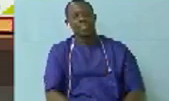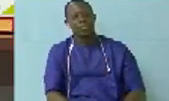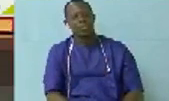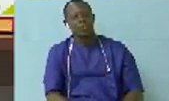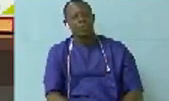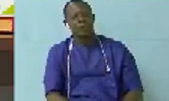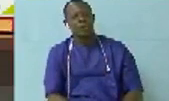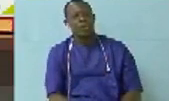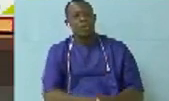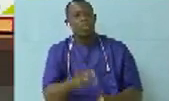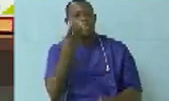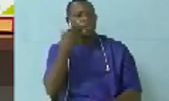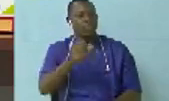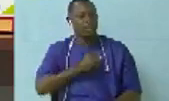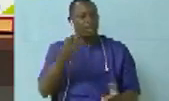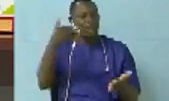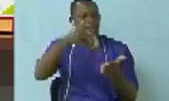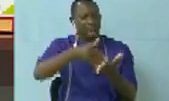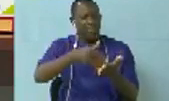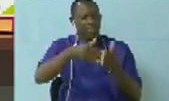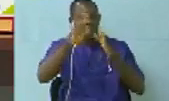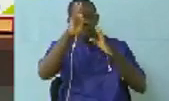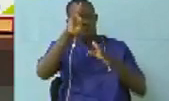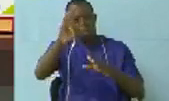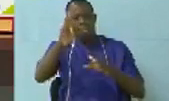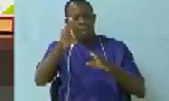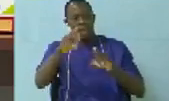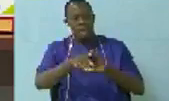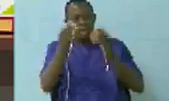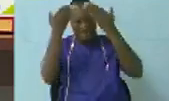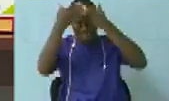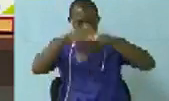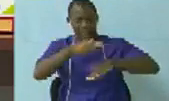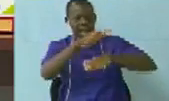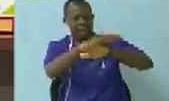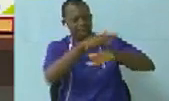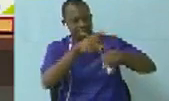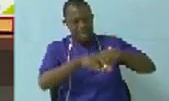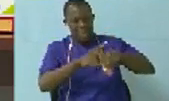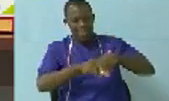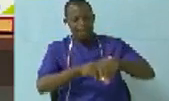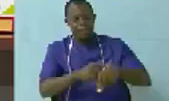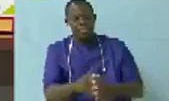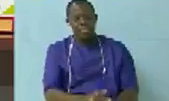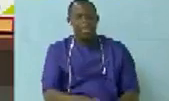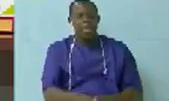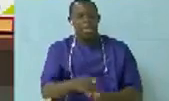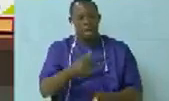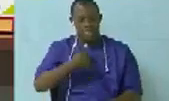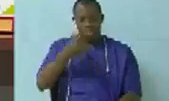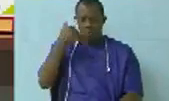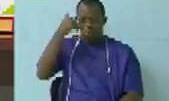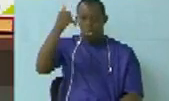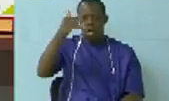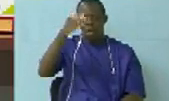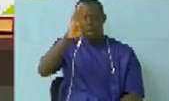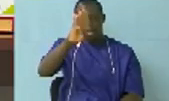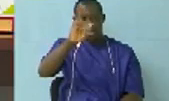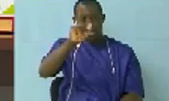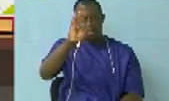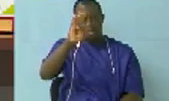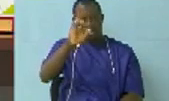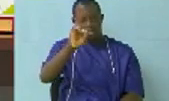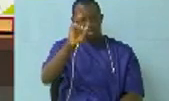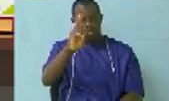when I arrived home that evening, I called Babukar Jata. Babukar Jata